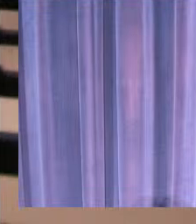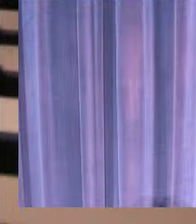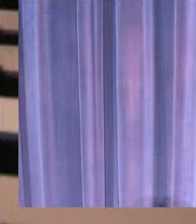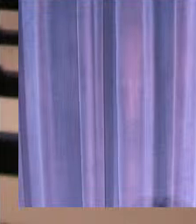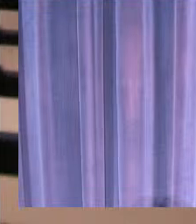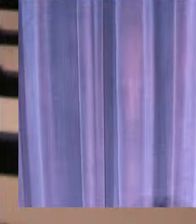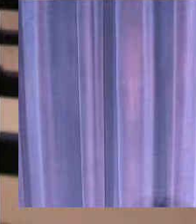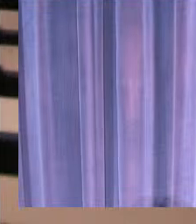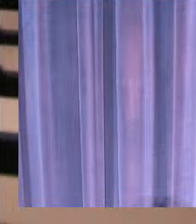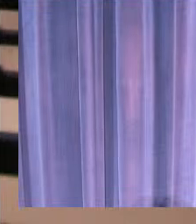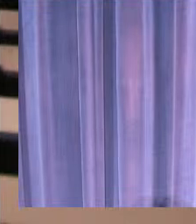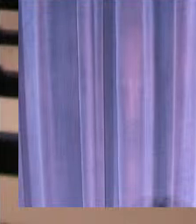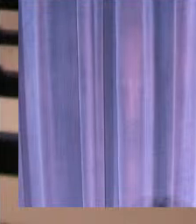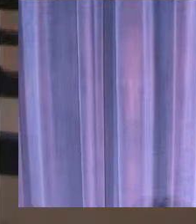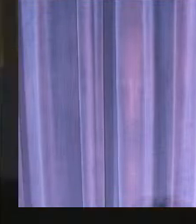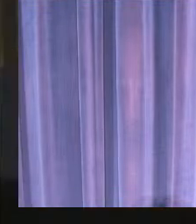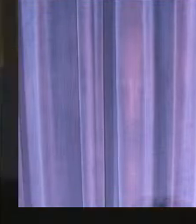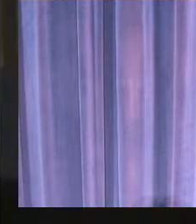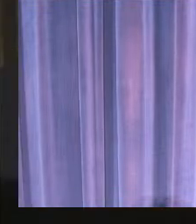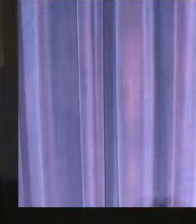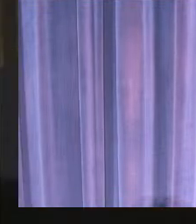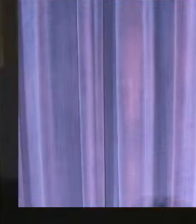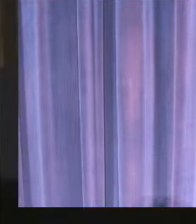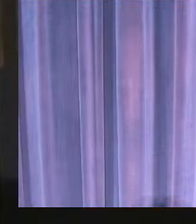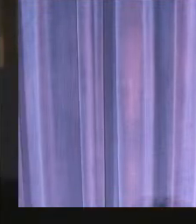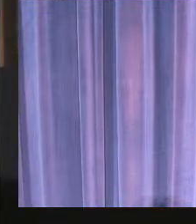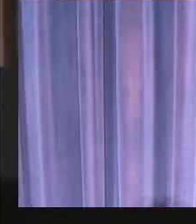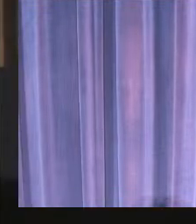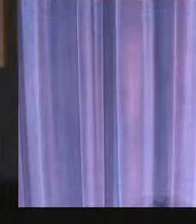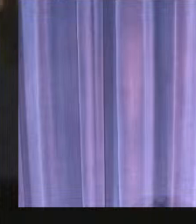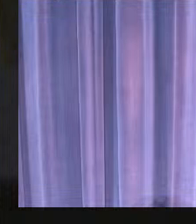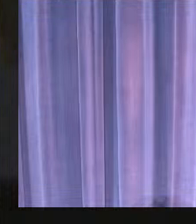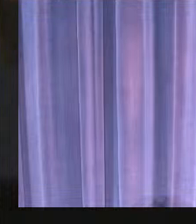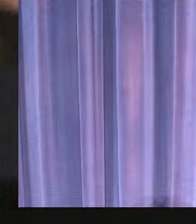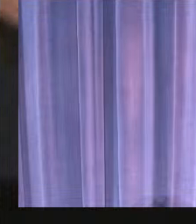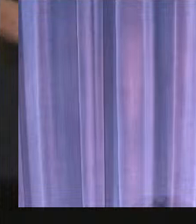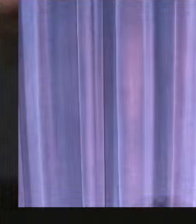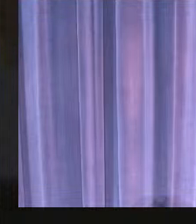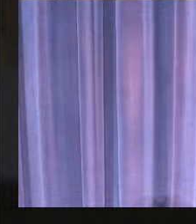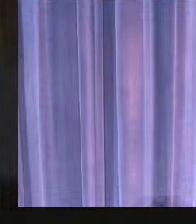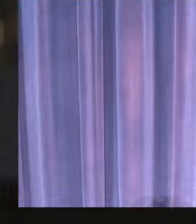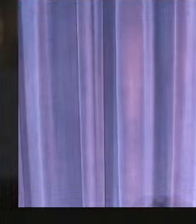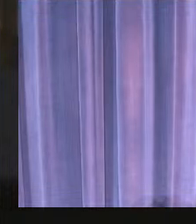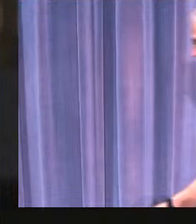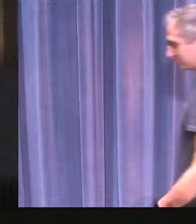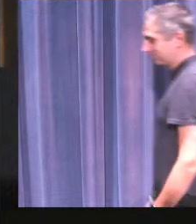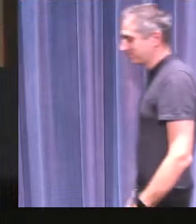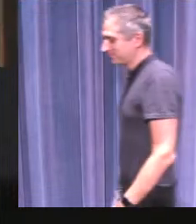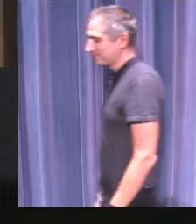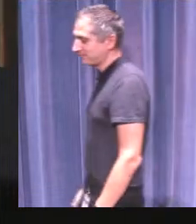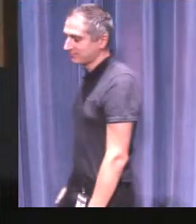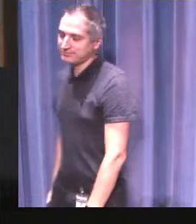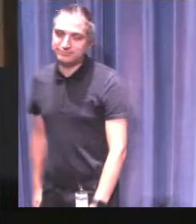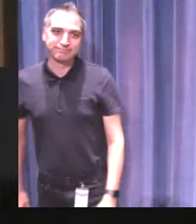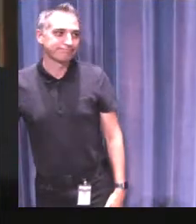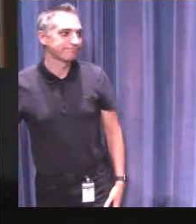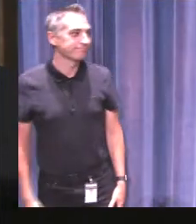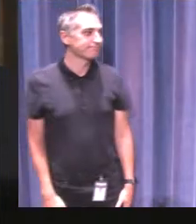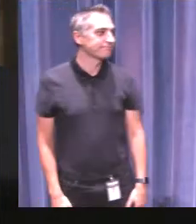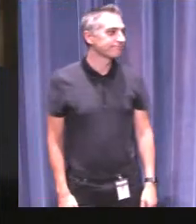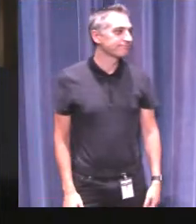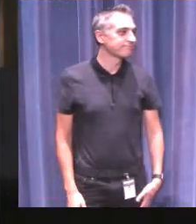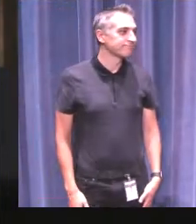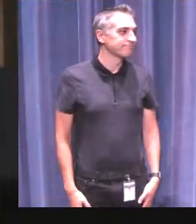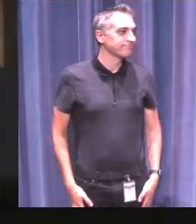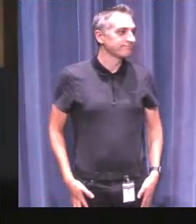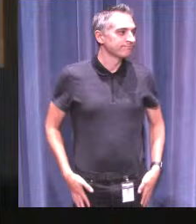Trustees, we are now back in session. You don't have Jordan. I know. I